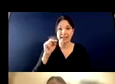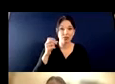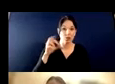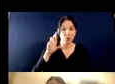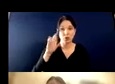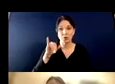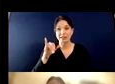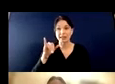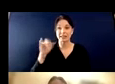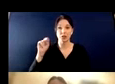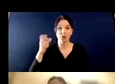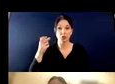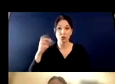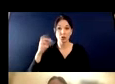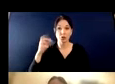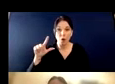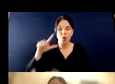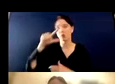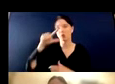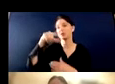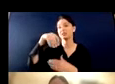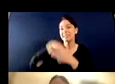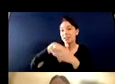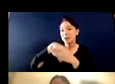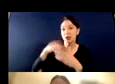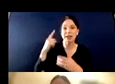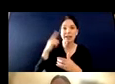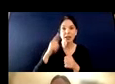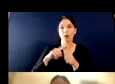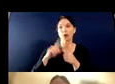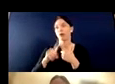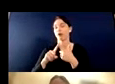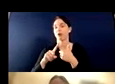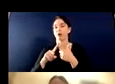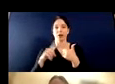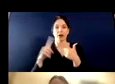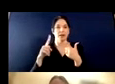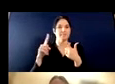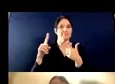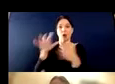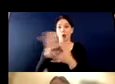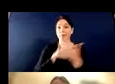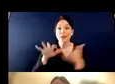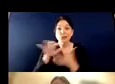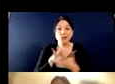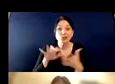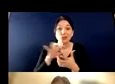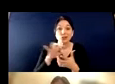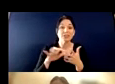it conductive due to a blockage? Or is it some combination of the two?